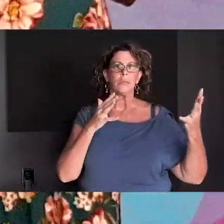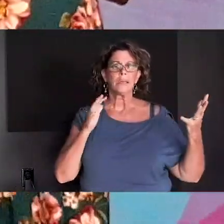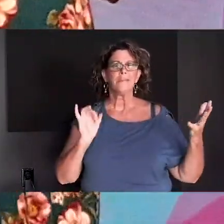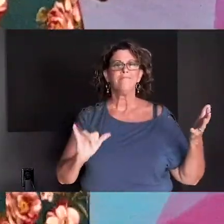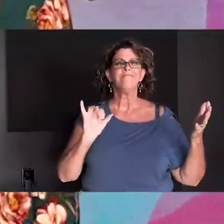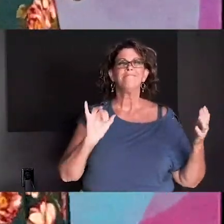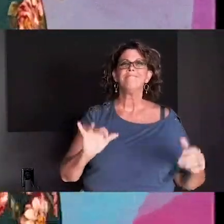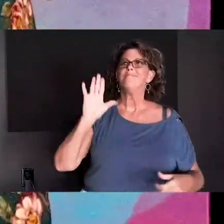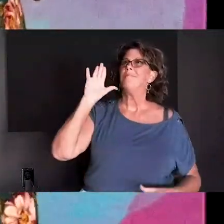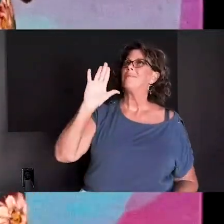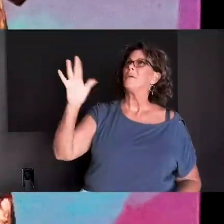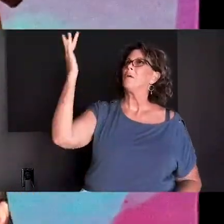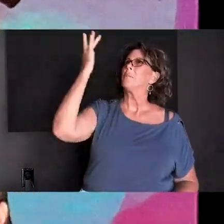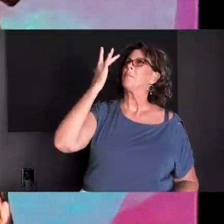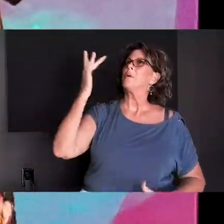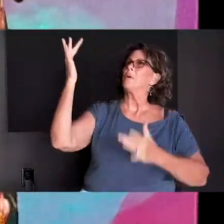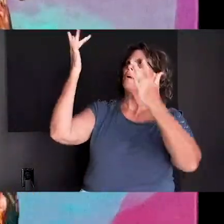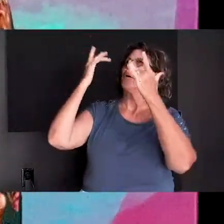mercy is